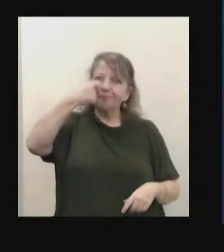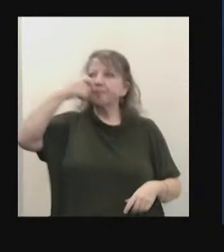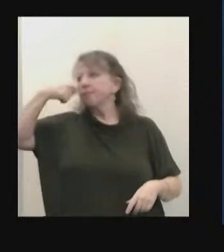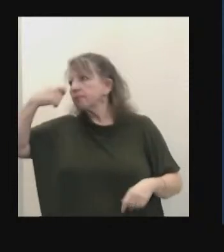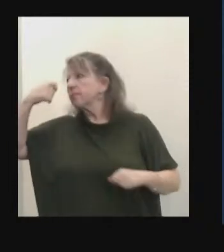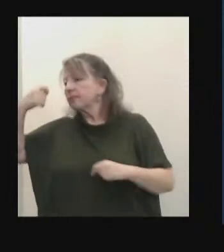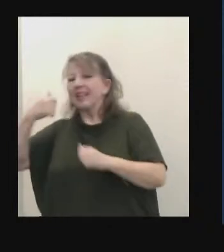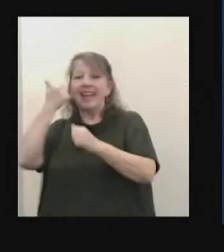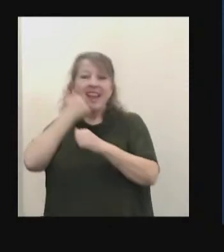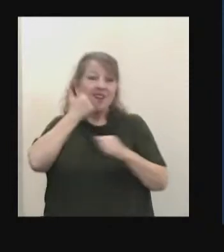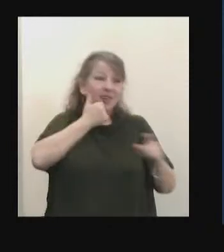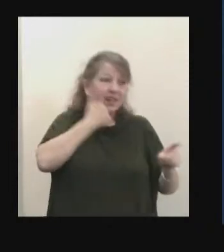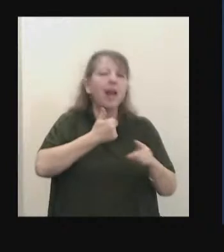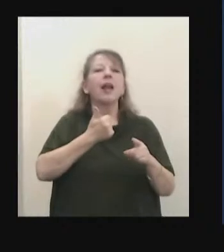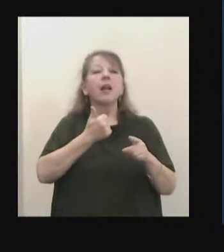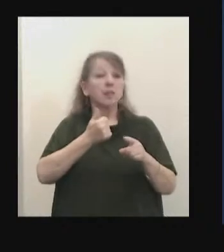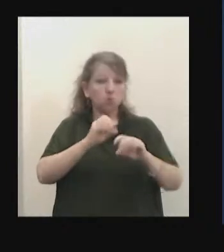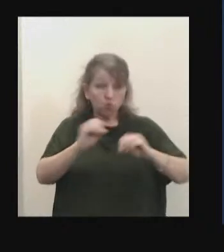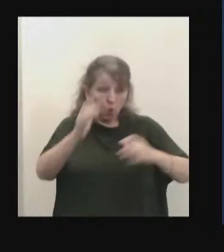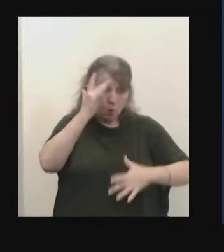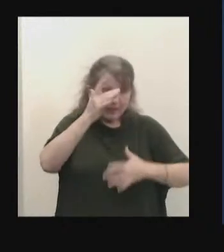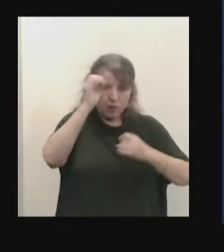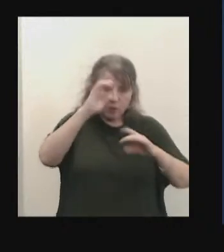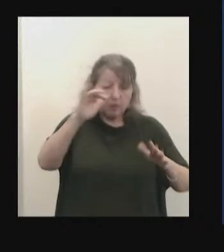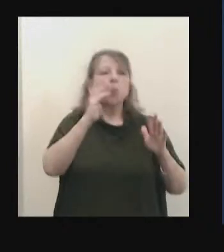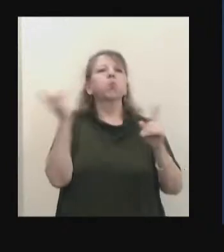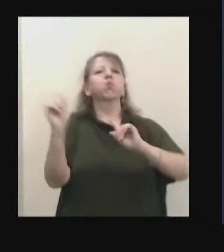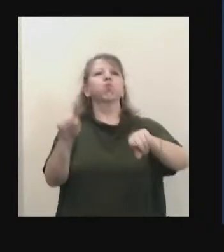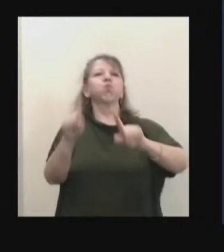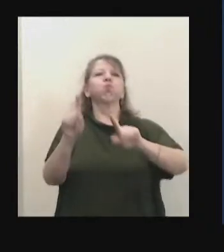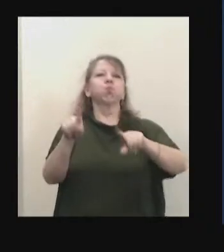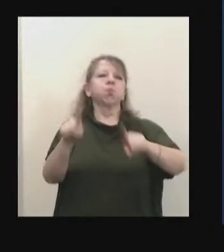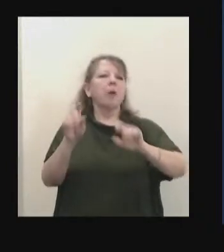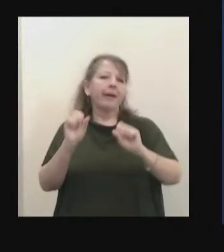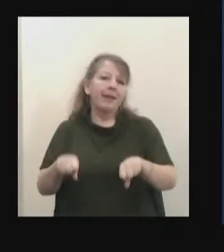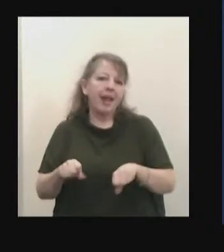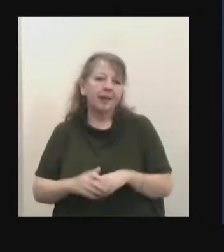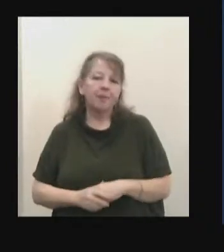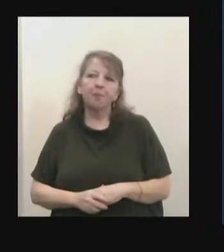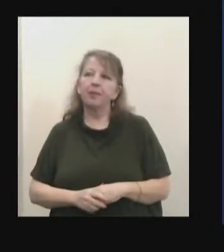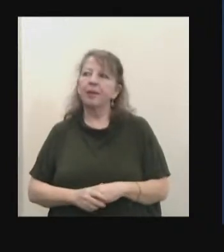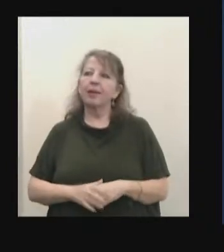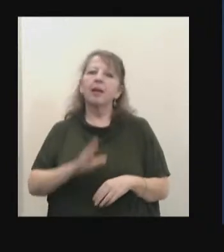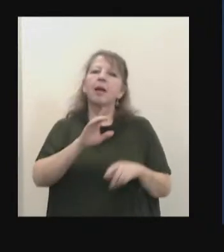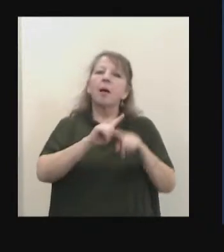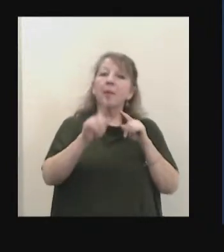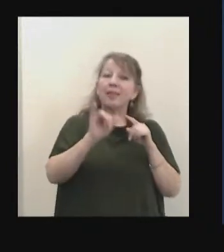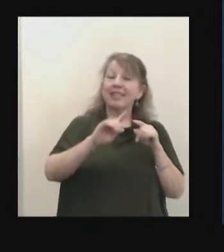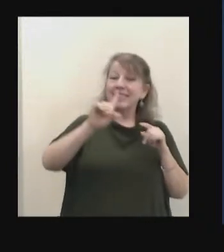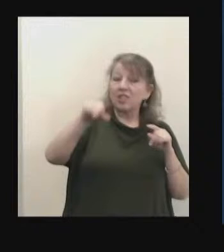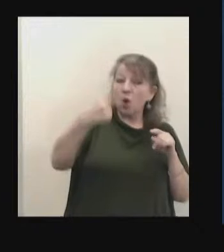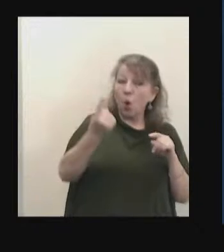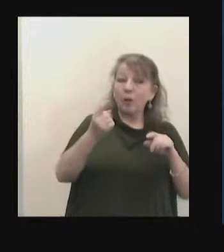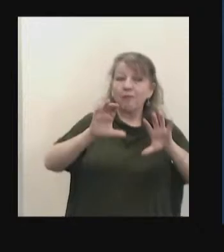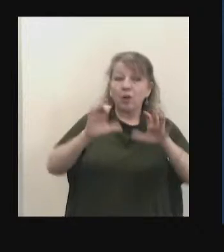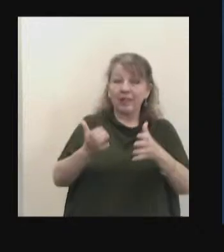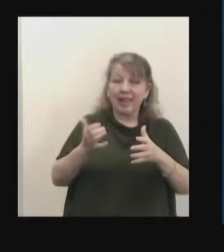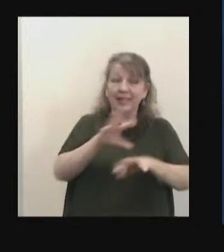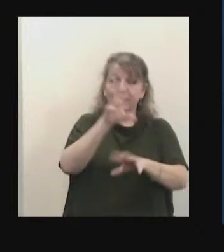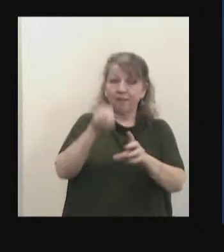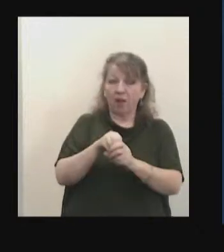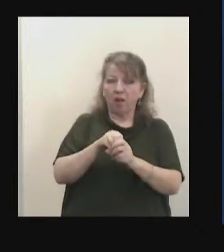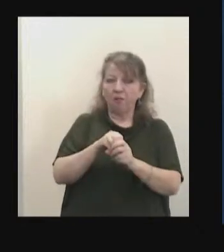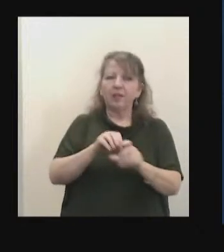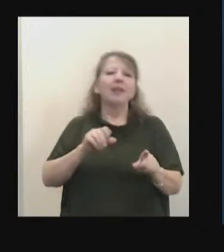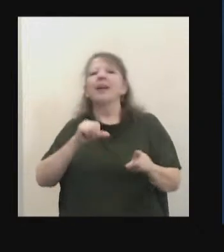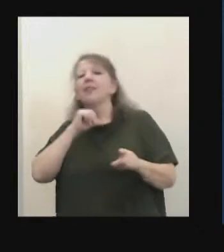to remain in school in the classroom. This is only for the classroom activities. It does not permit